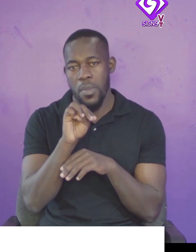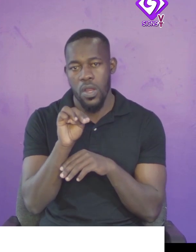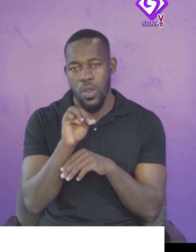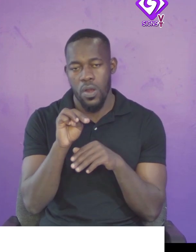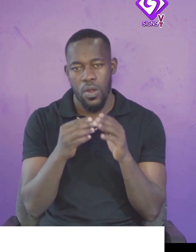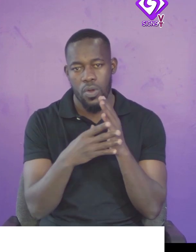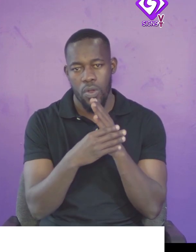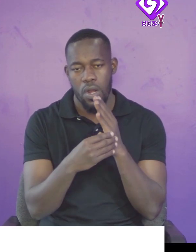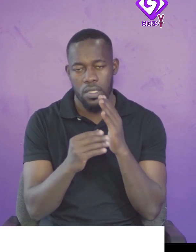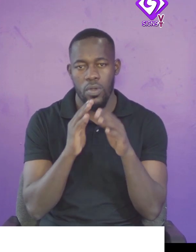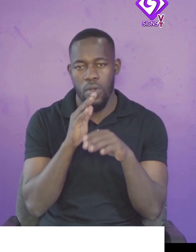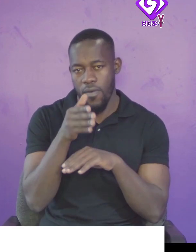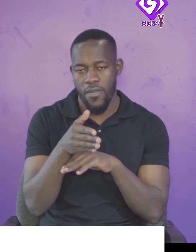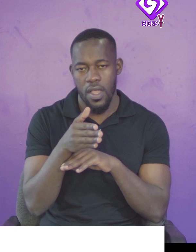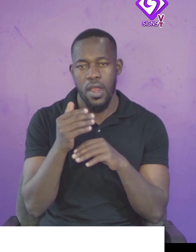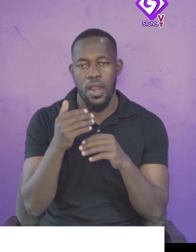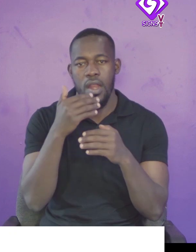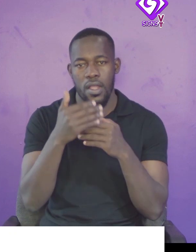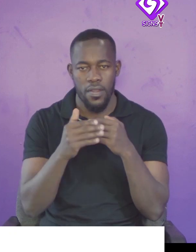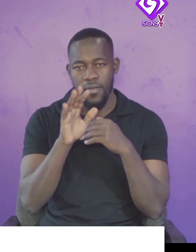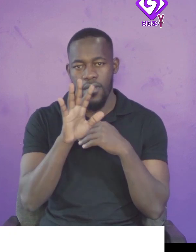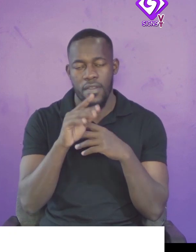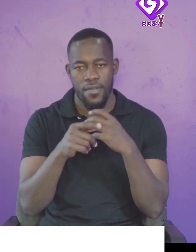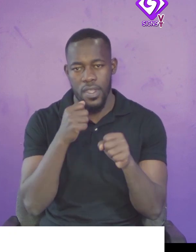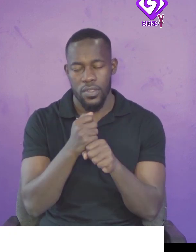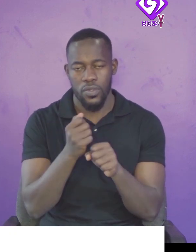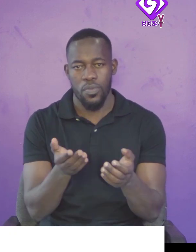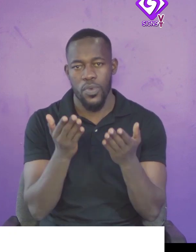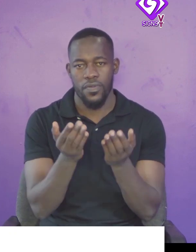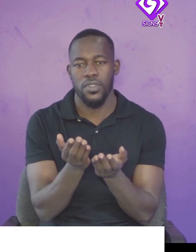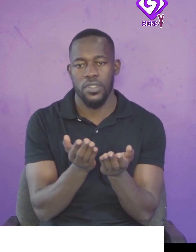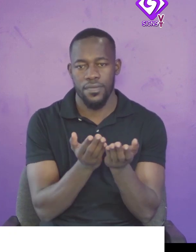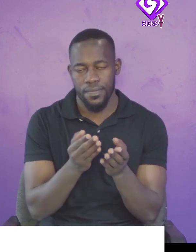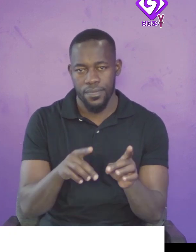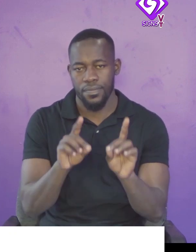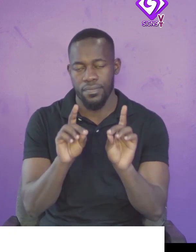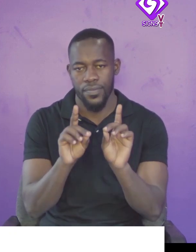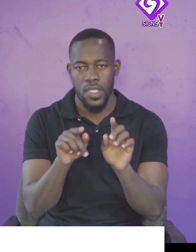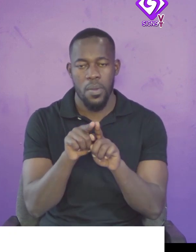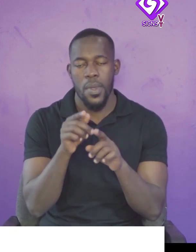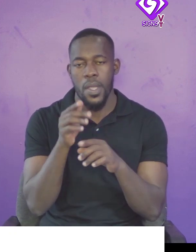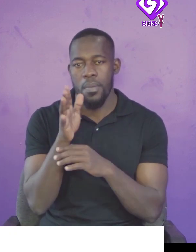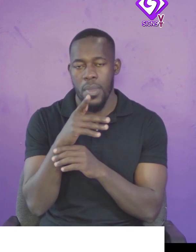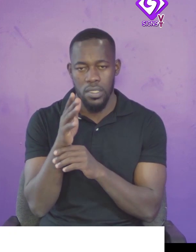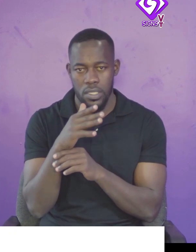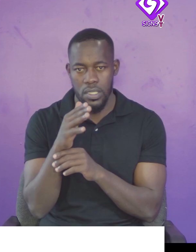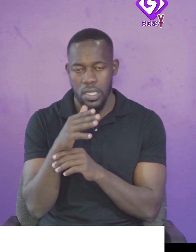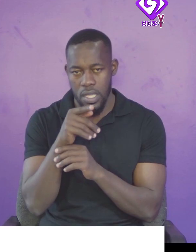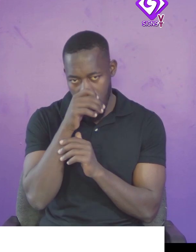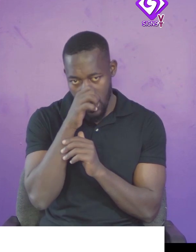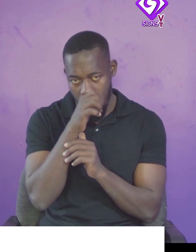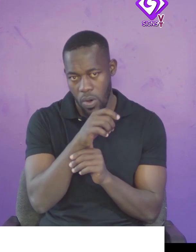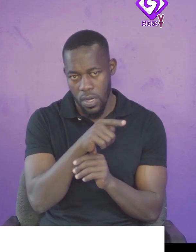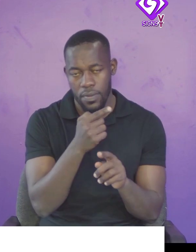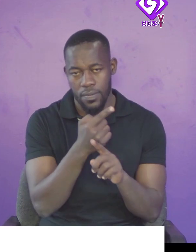the next 5 years to bolster service delivery. The embassy has also dismissed suggestions that